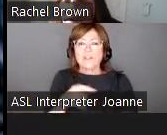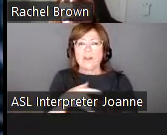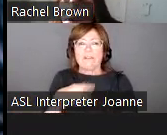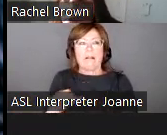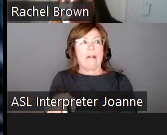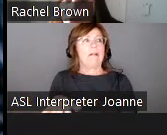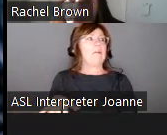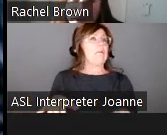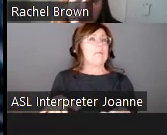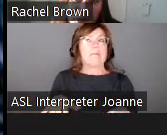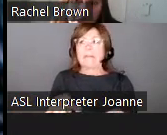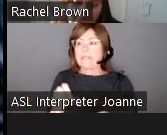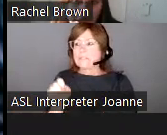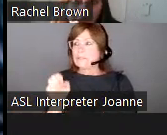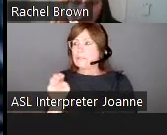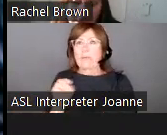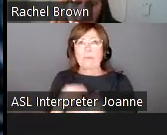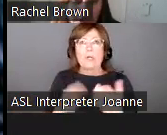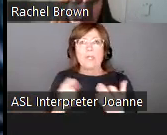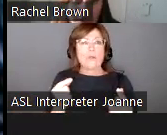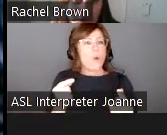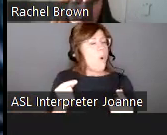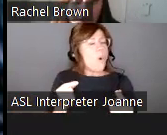lost in the dark with social media on what to do.